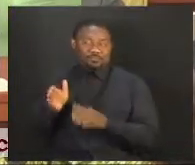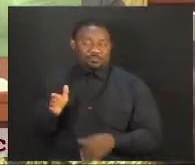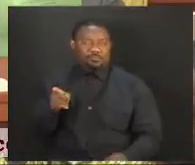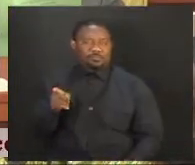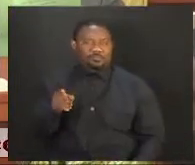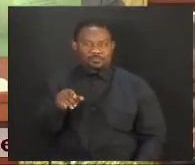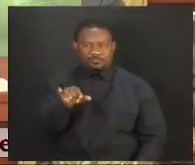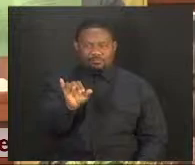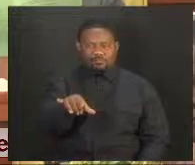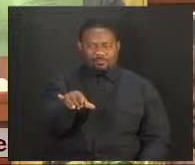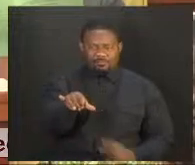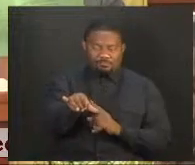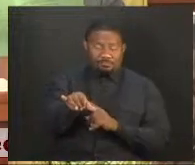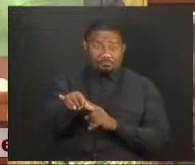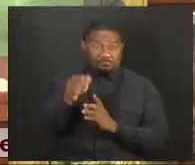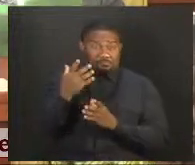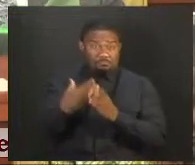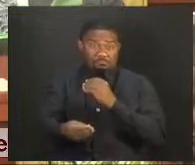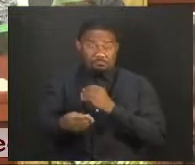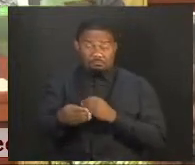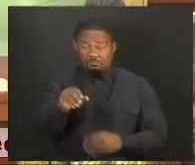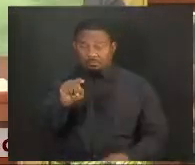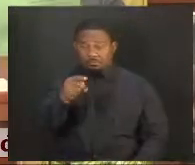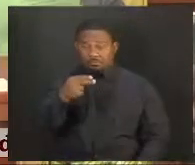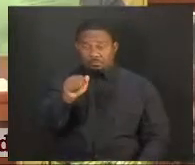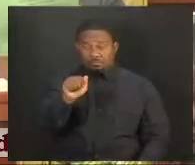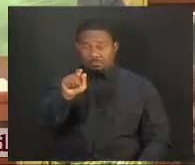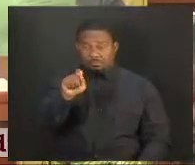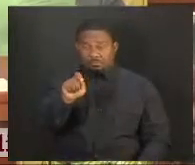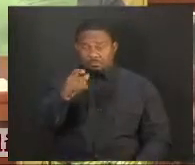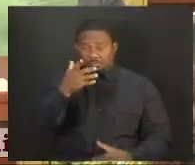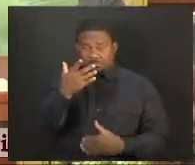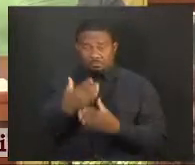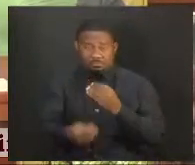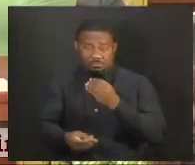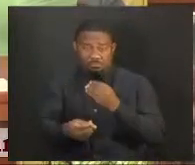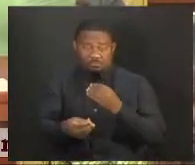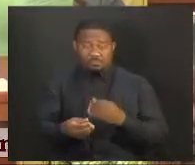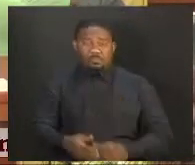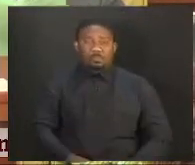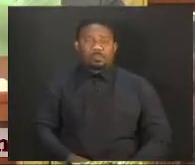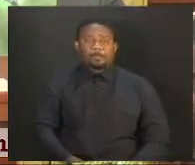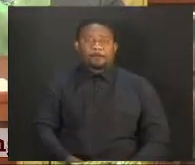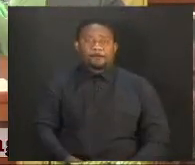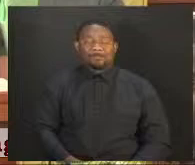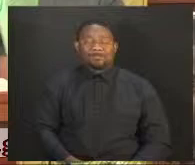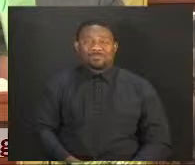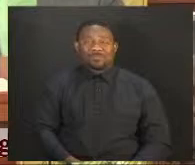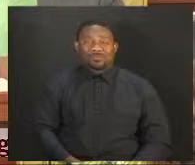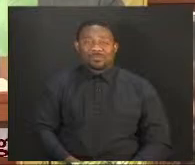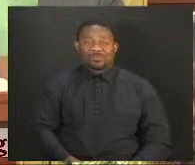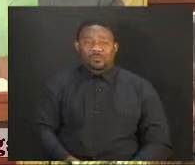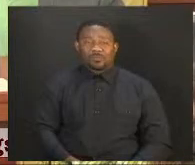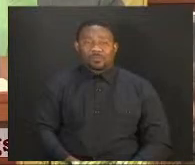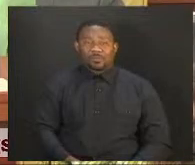excluded, and I think that it is proper we include that. Still on the same column,